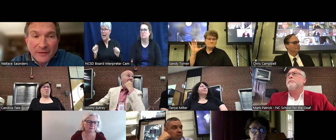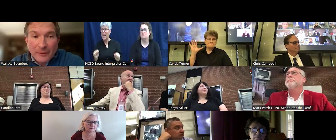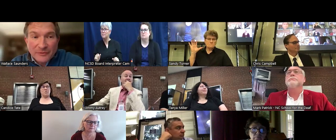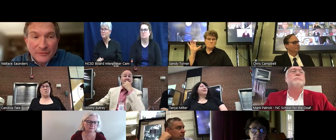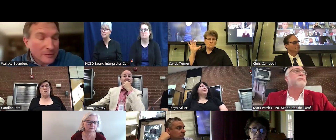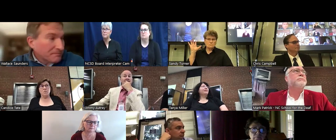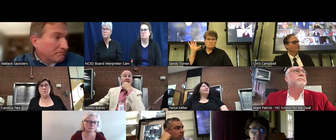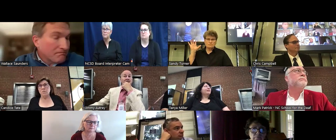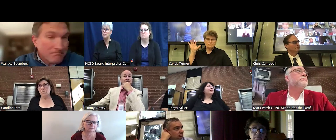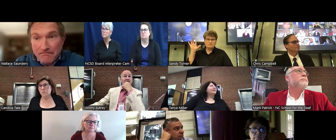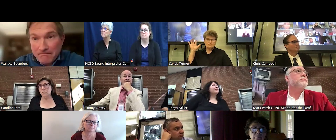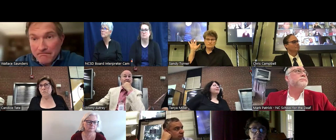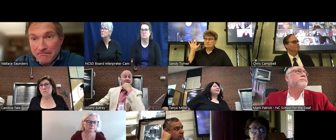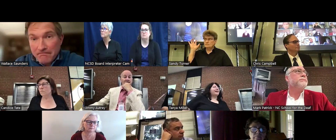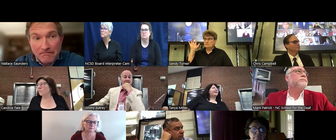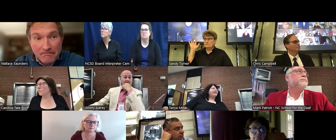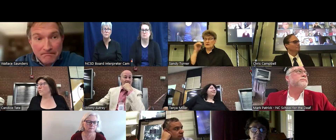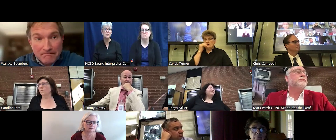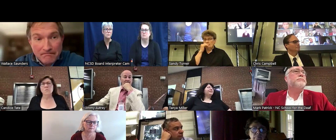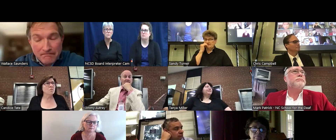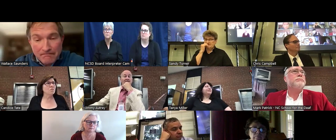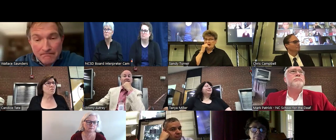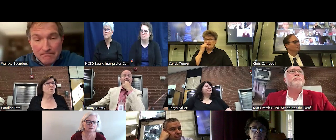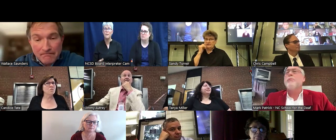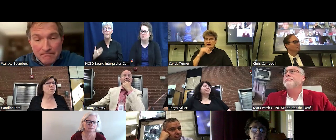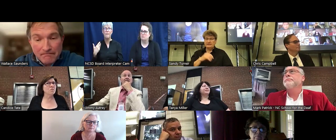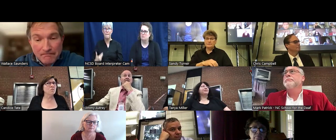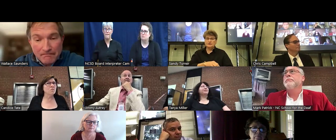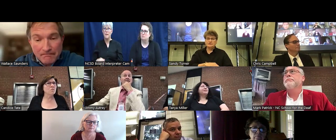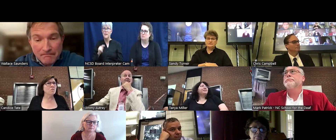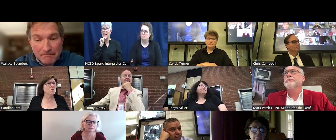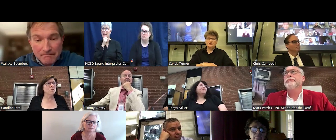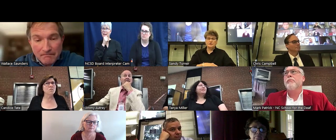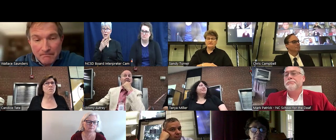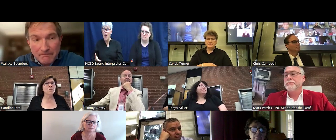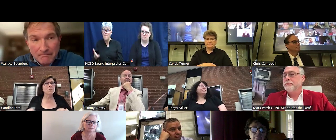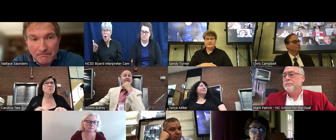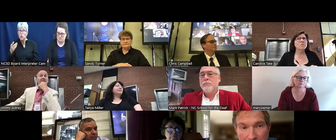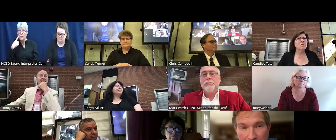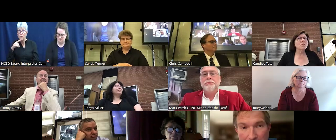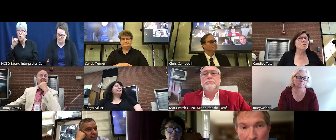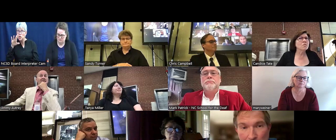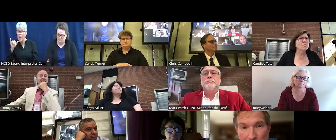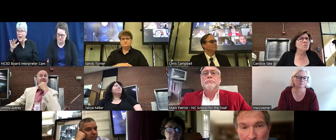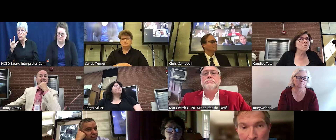If that works for others. This is Sandy. Do I have a motion for the 25th?